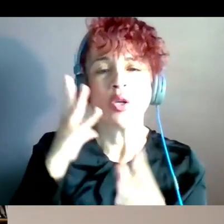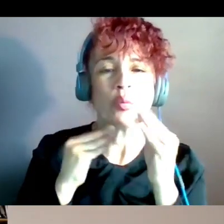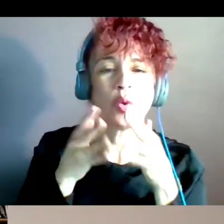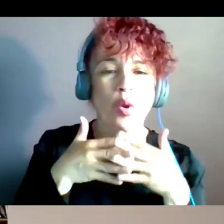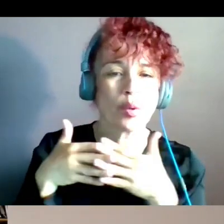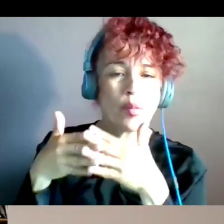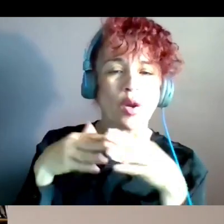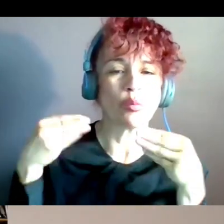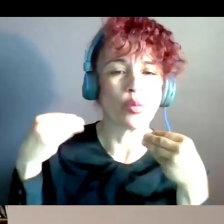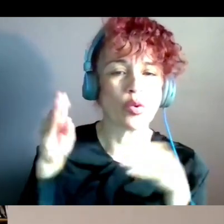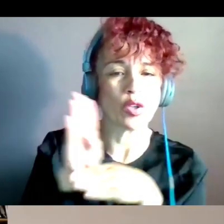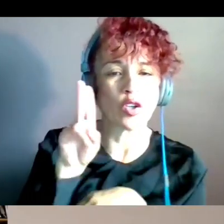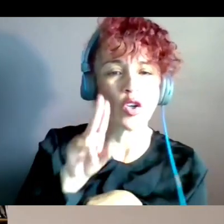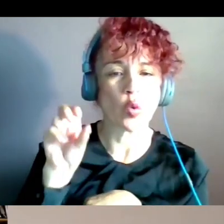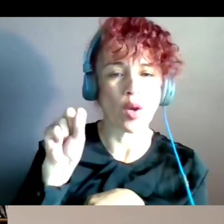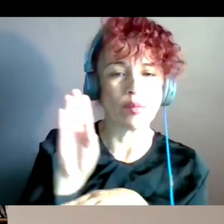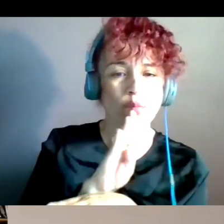American market, the U.S. market,